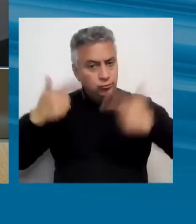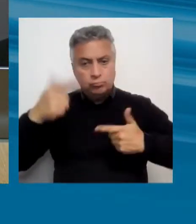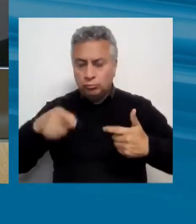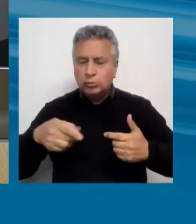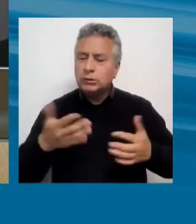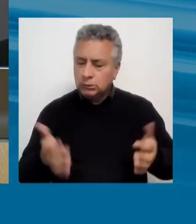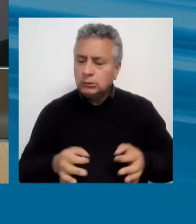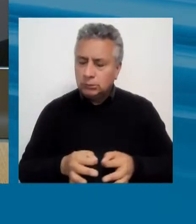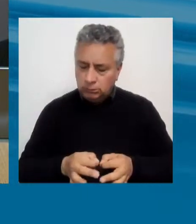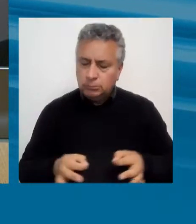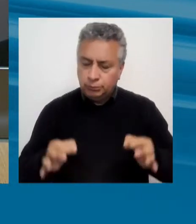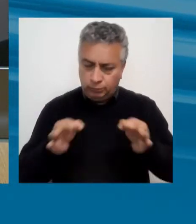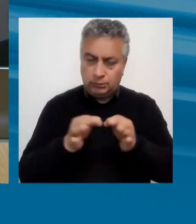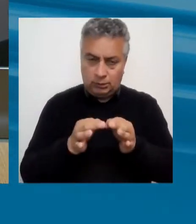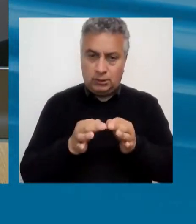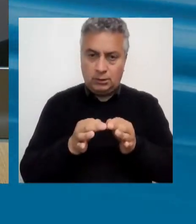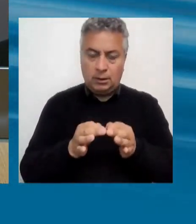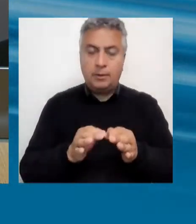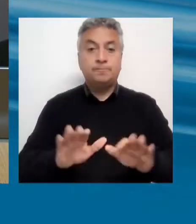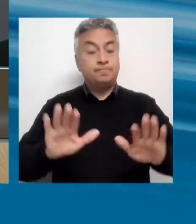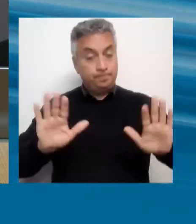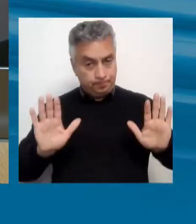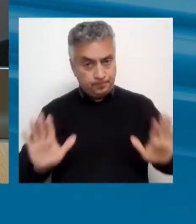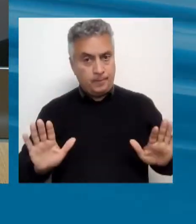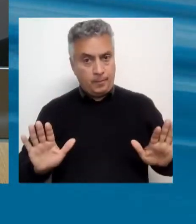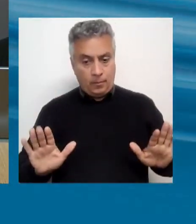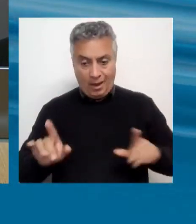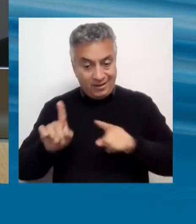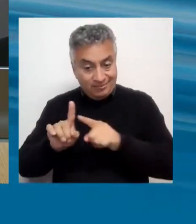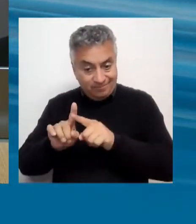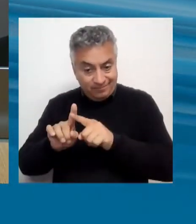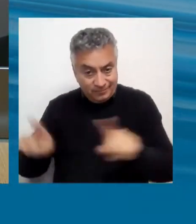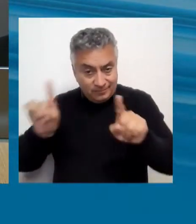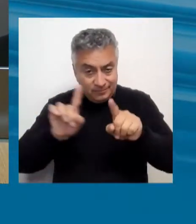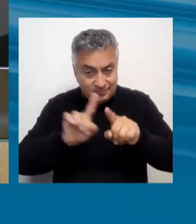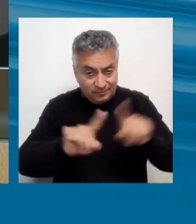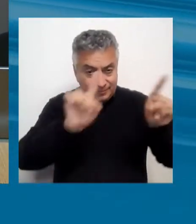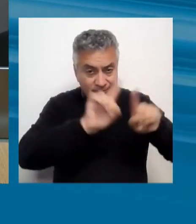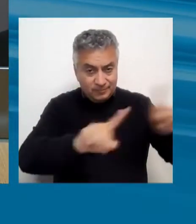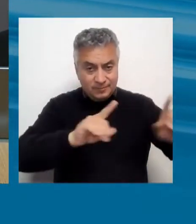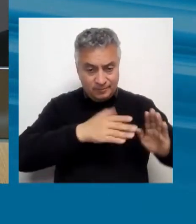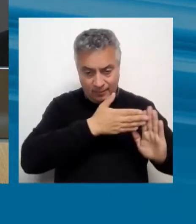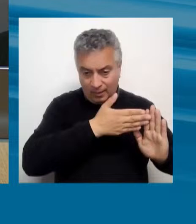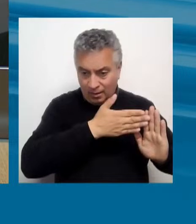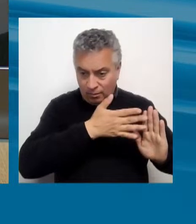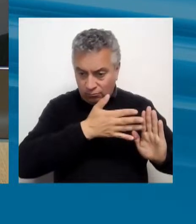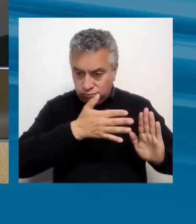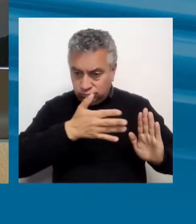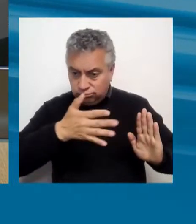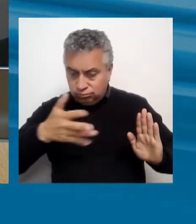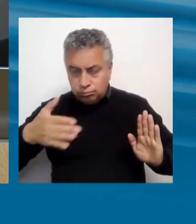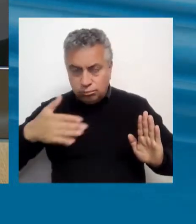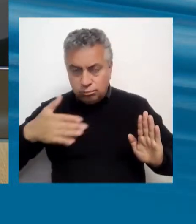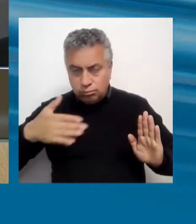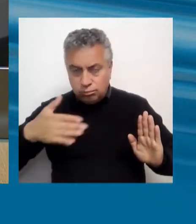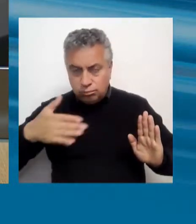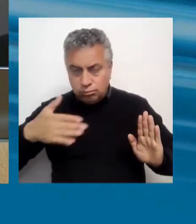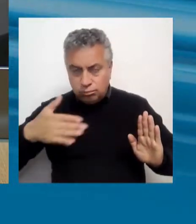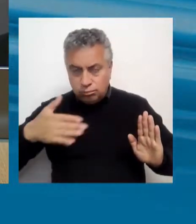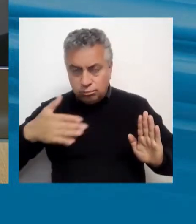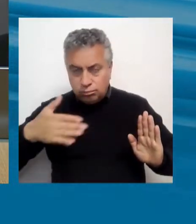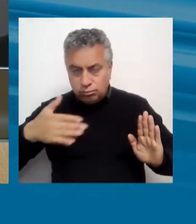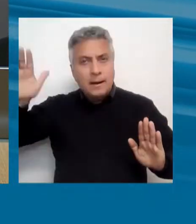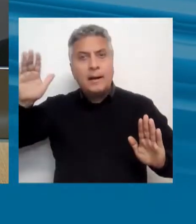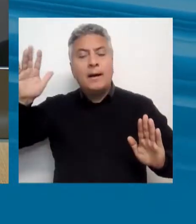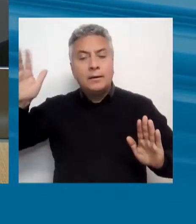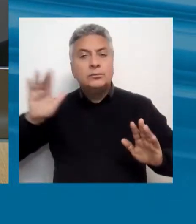various iterations of my own existence, I've held different views on how to reduce inequality. And